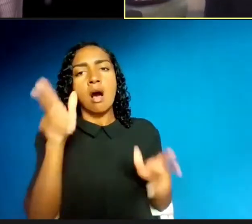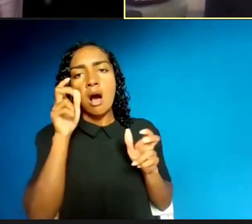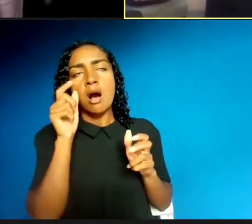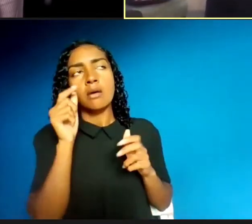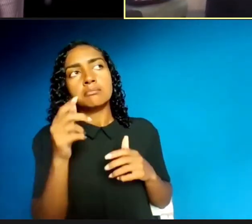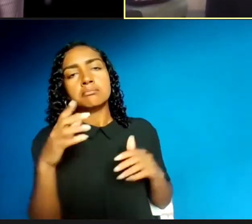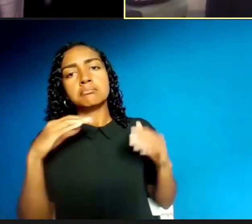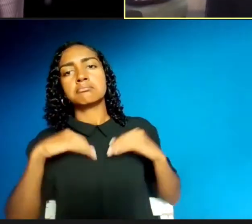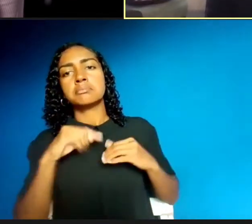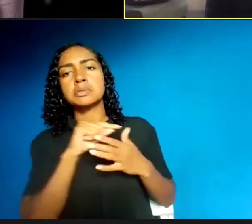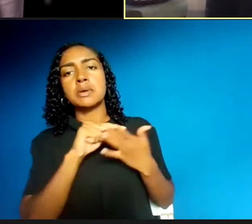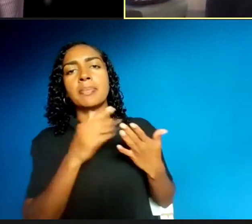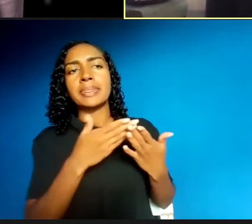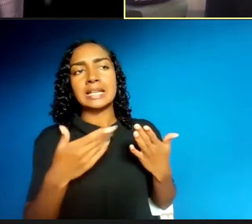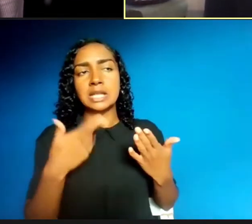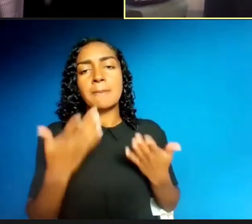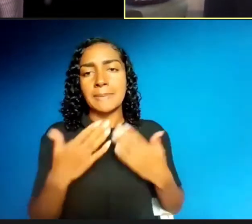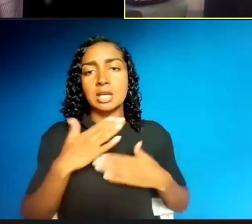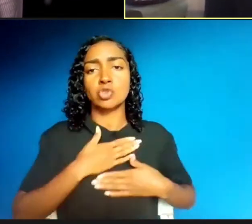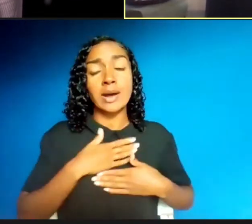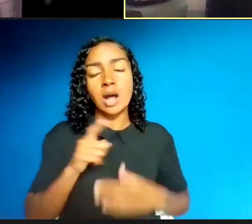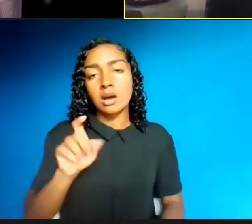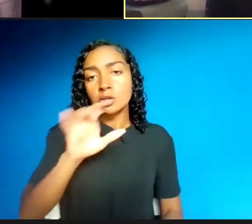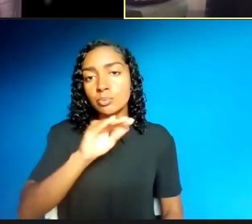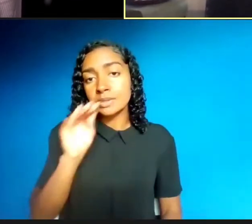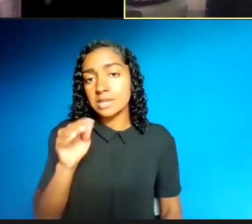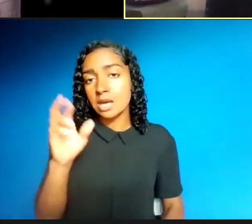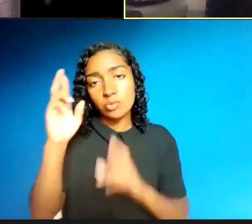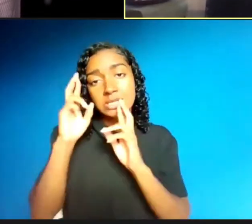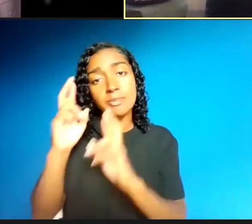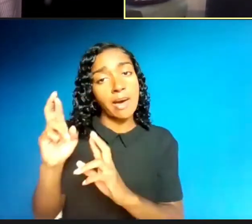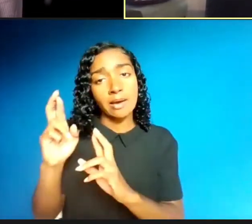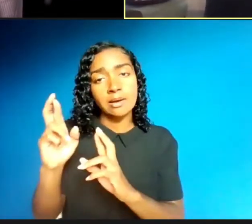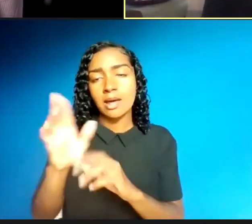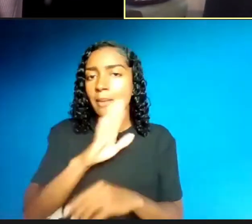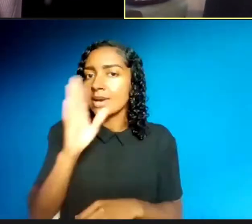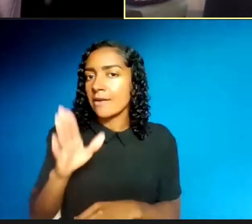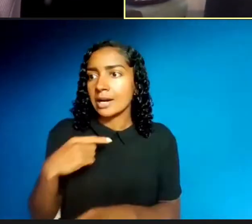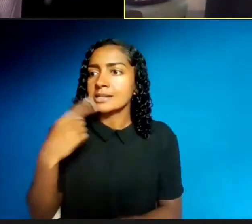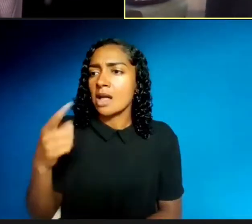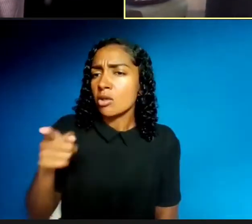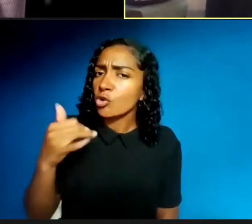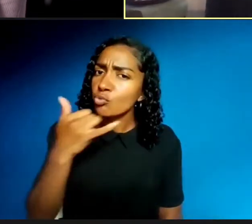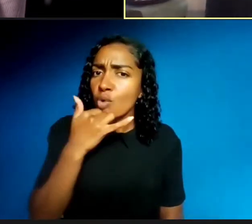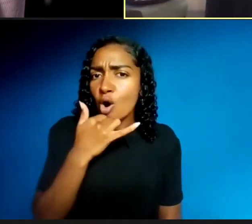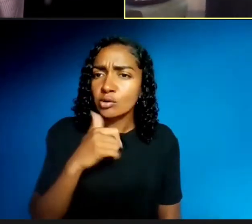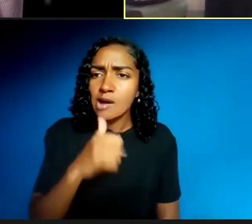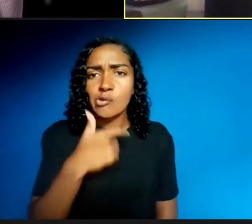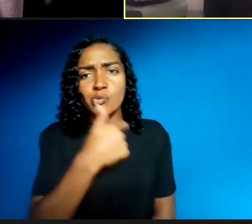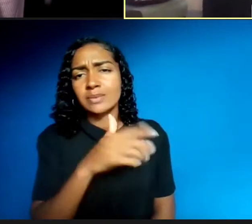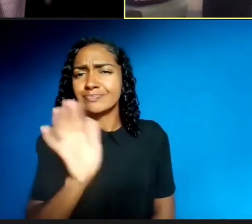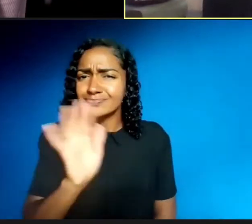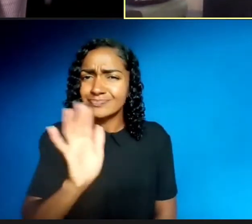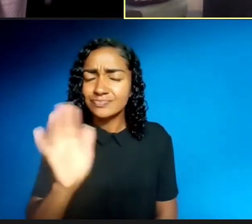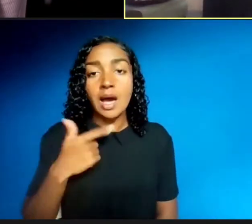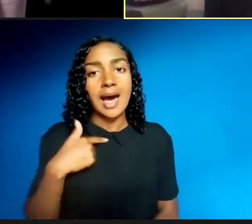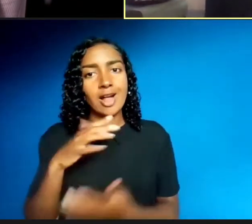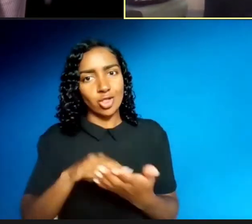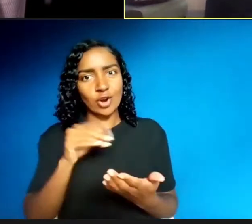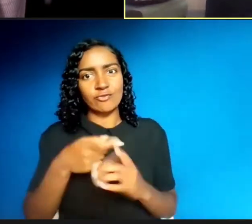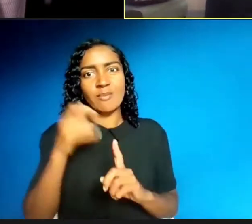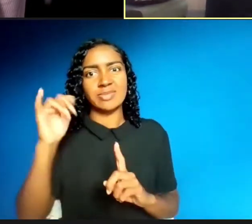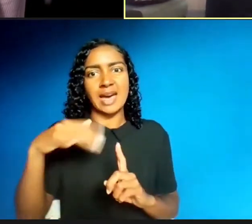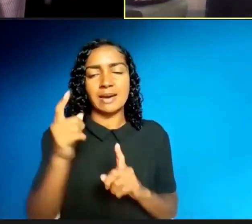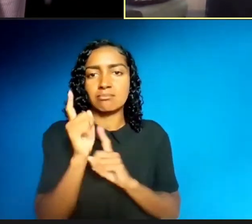enjoy. And I 100% respect that, and I'm not ever going to tell somebody they're wrong for that. So I learned that was something I learned, which